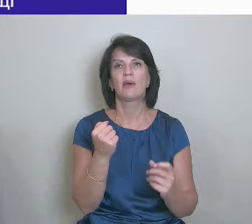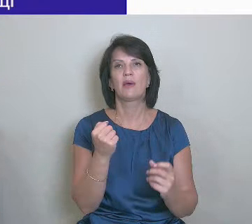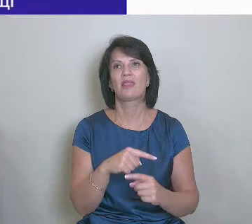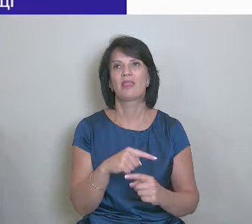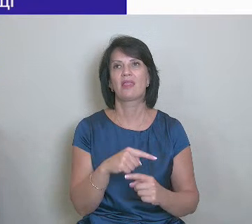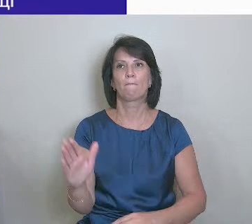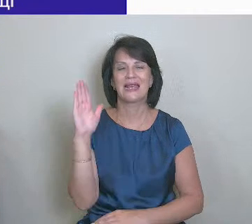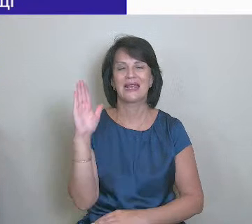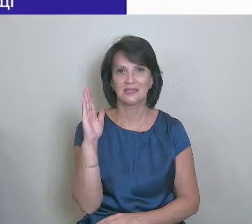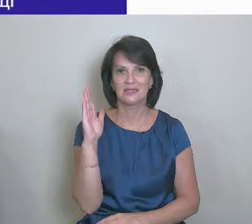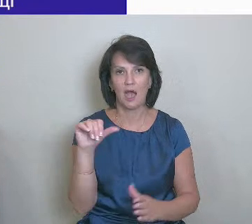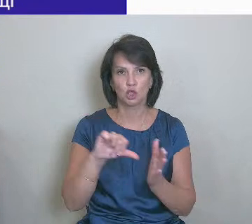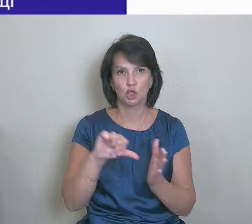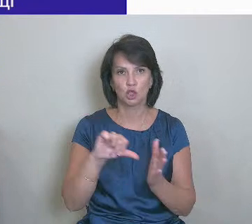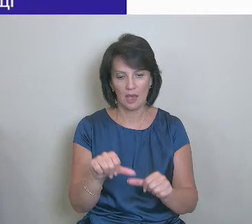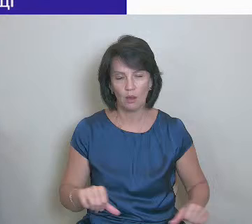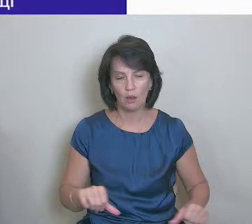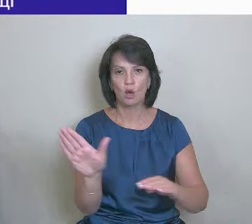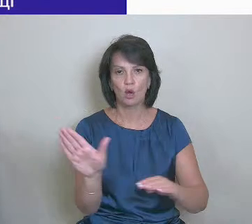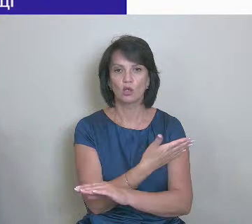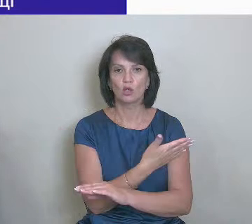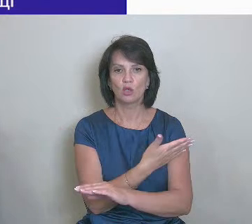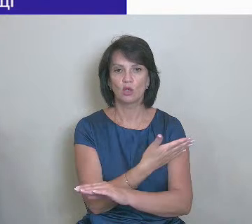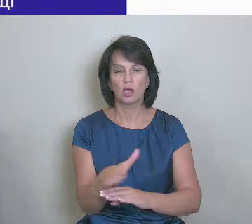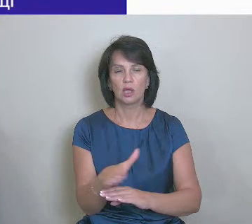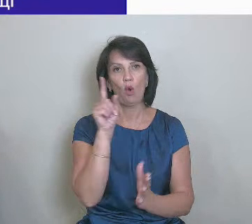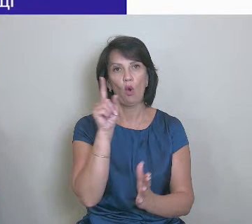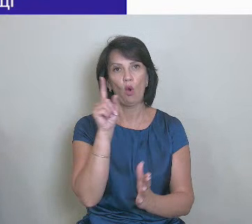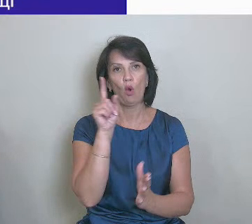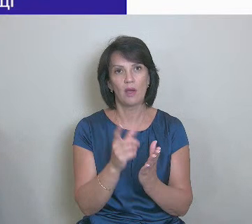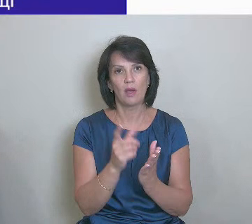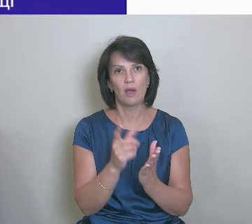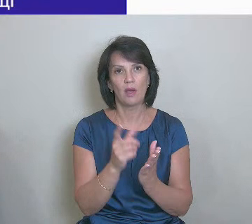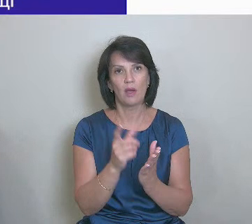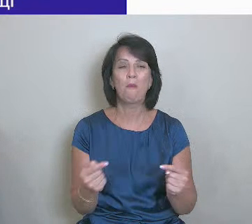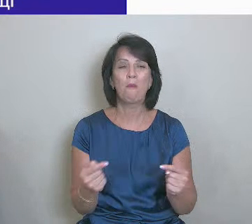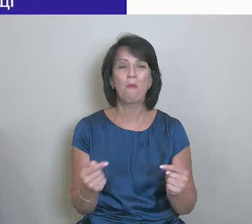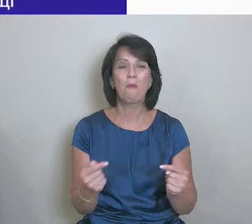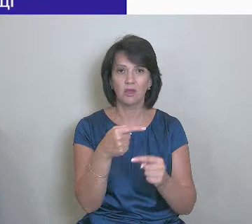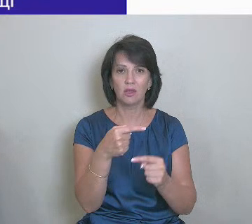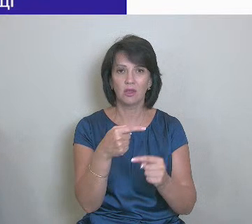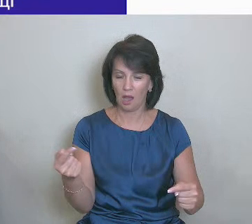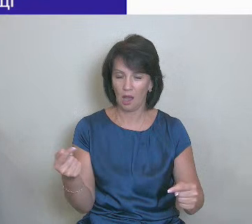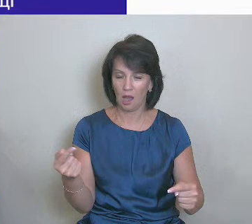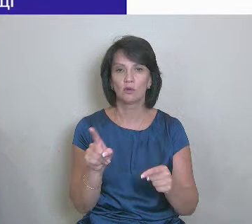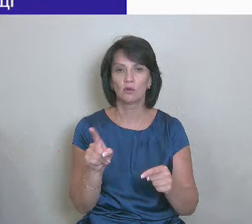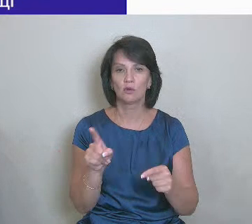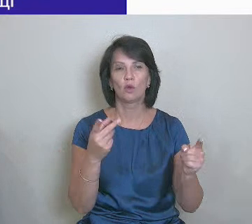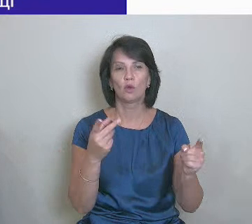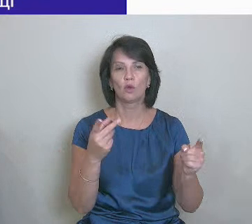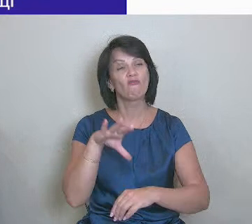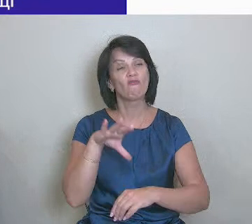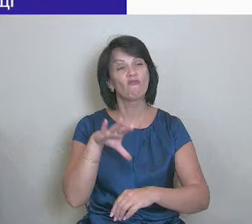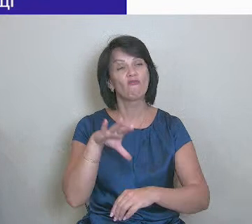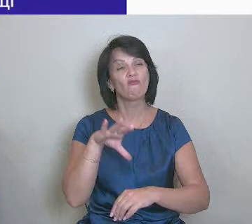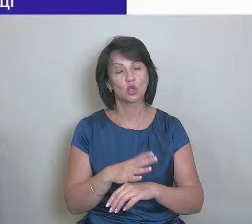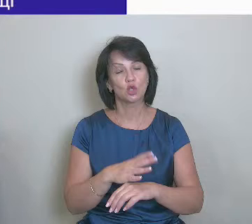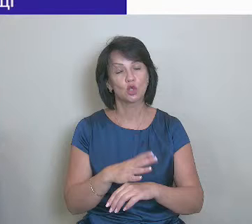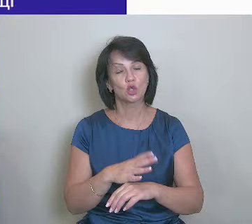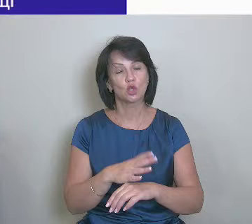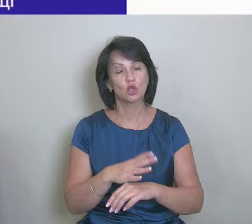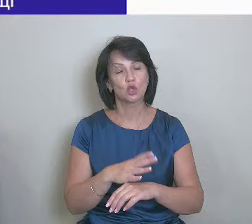meetings for the members of the Commission to take oaths and have the duties clearly